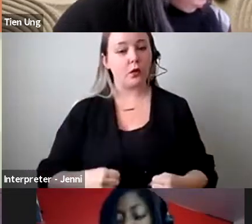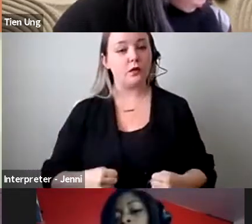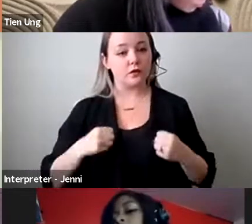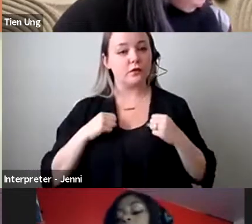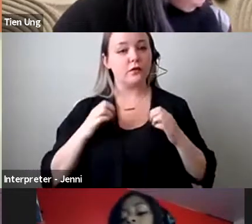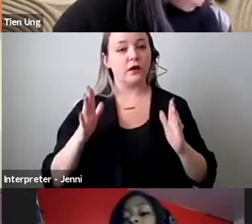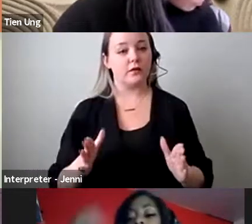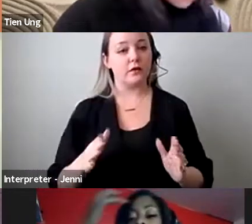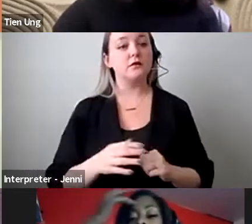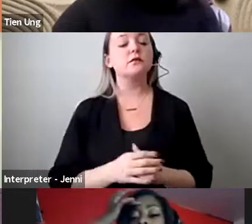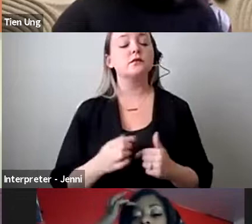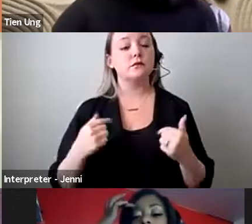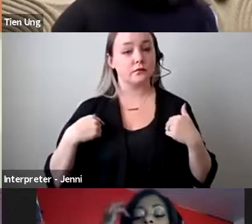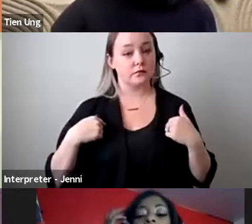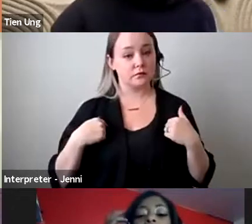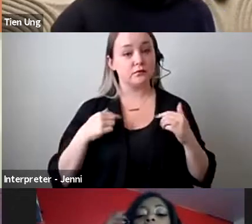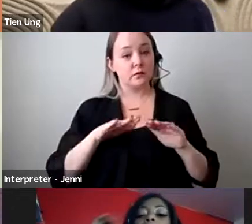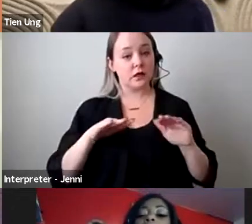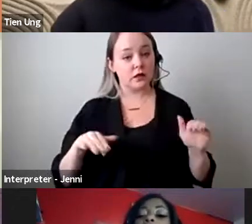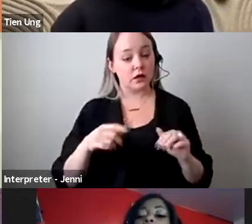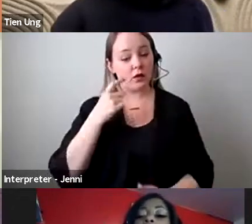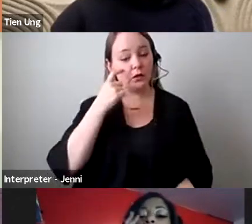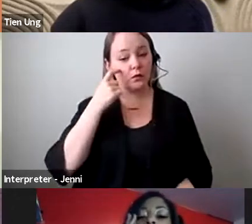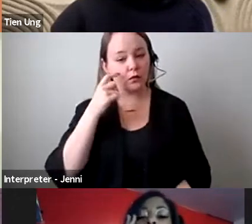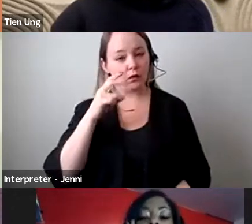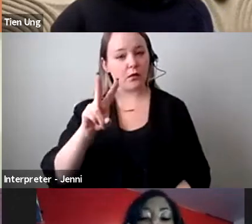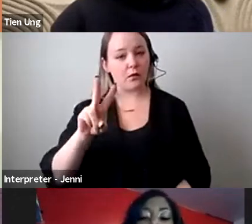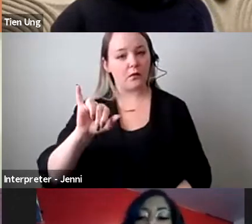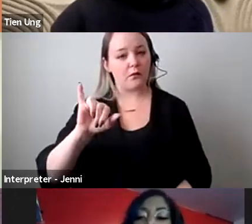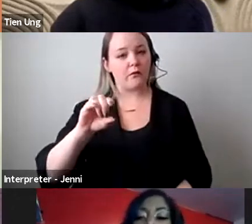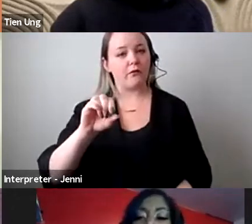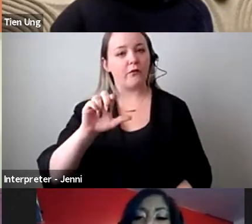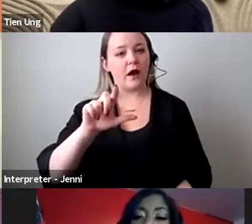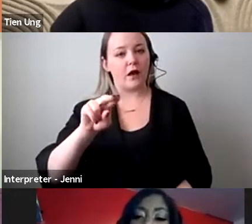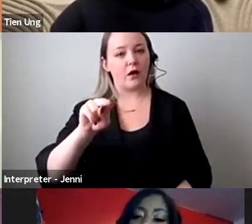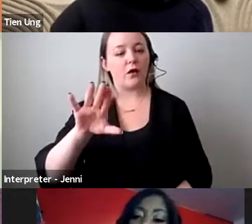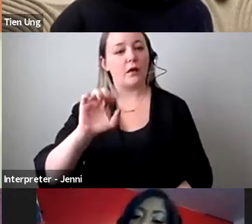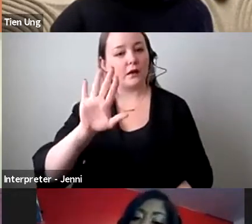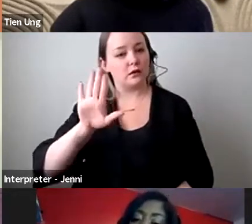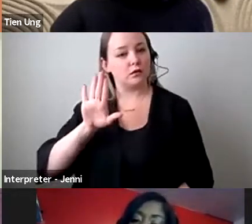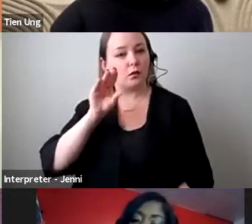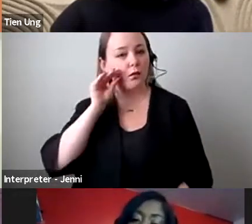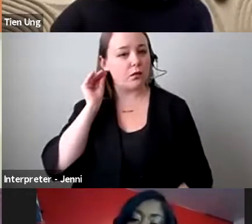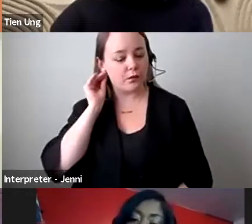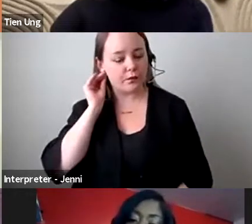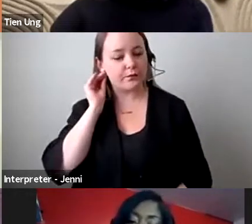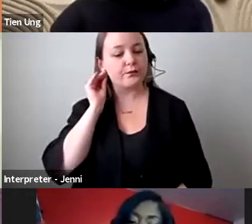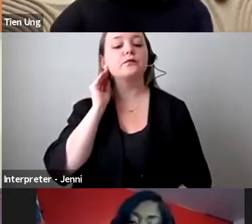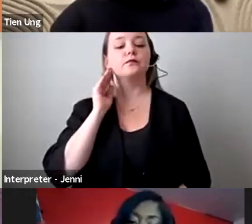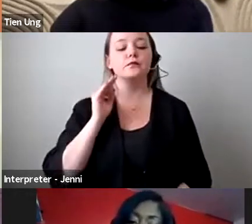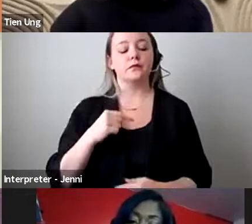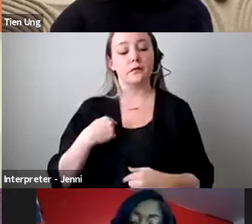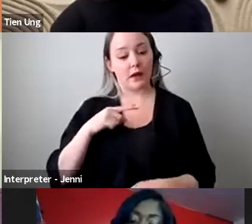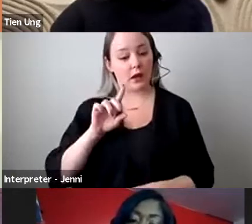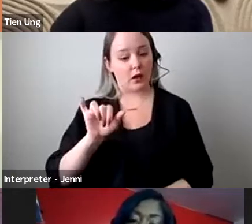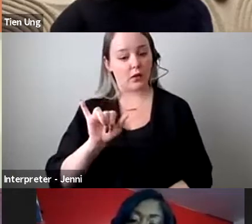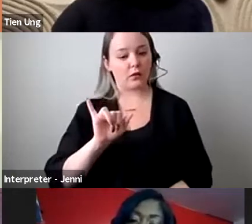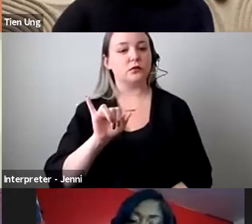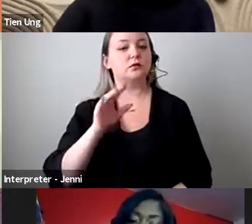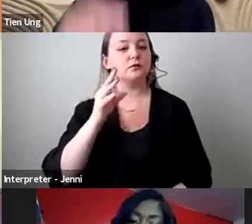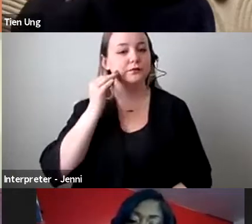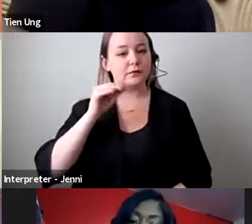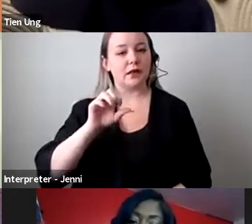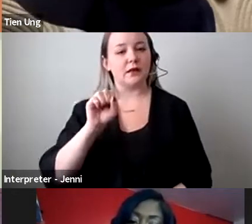was a kid who witnessed violence at home and a child who experienced sexual abuse. My